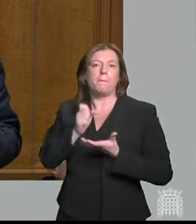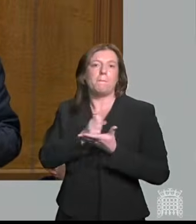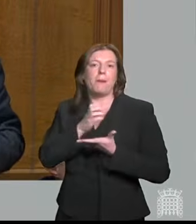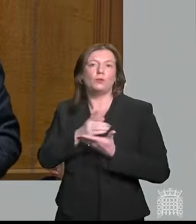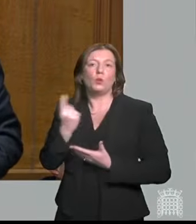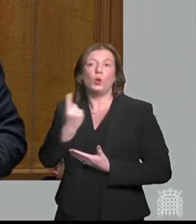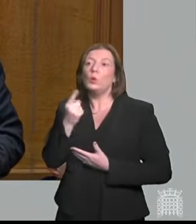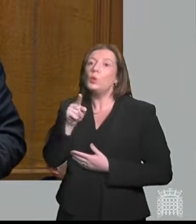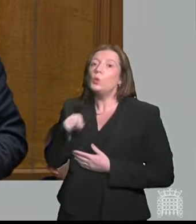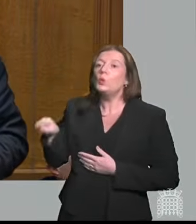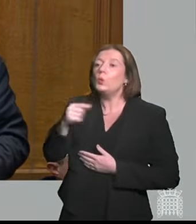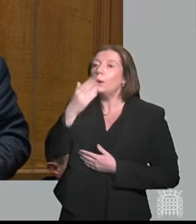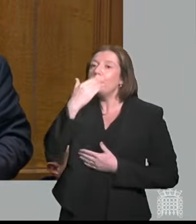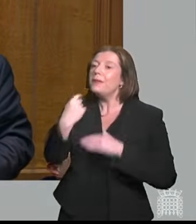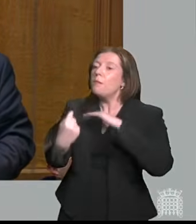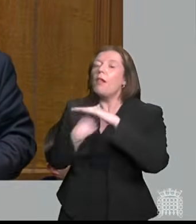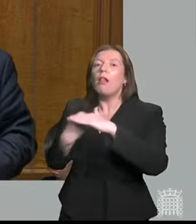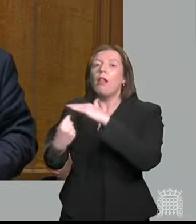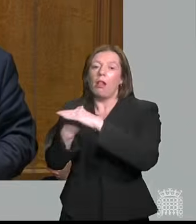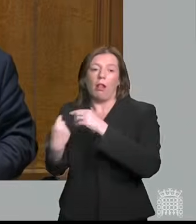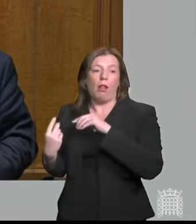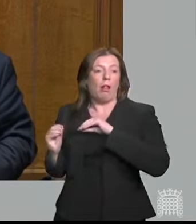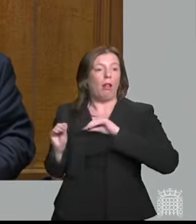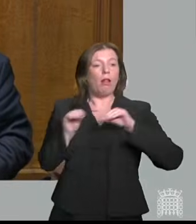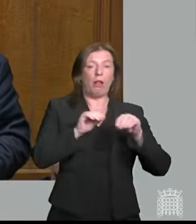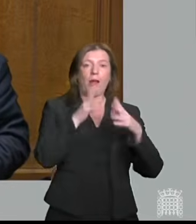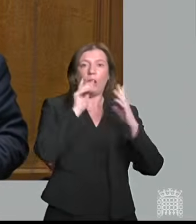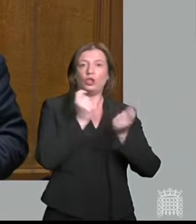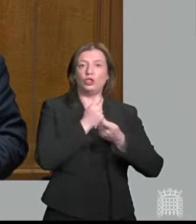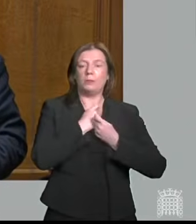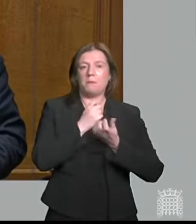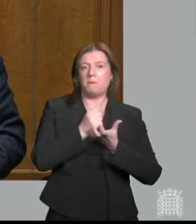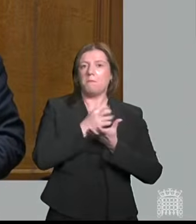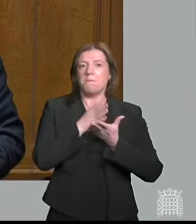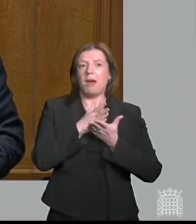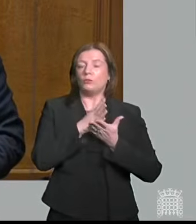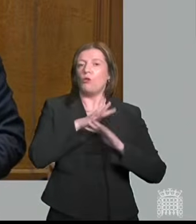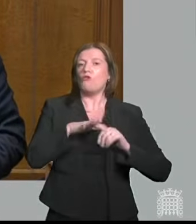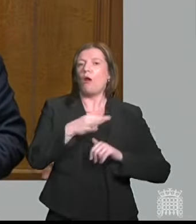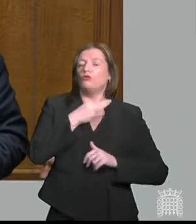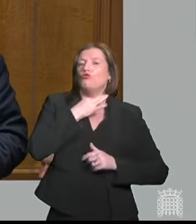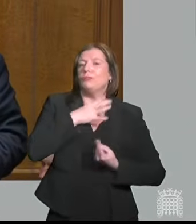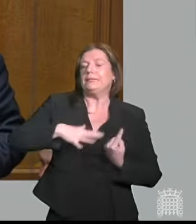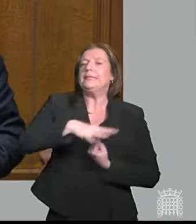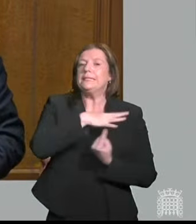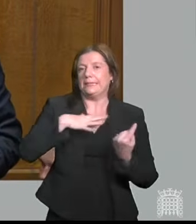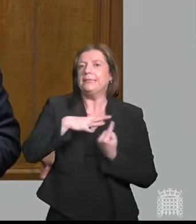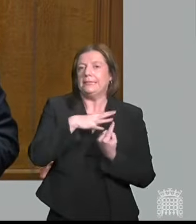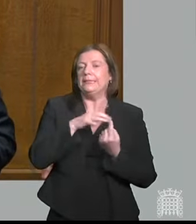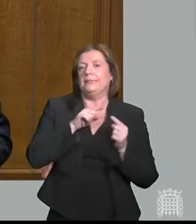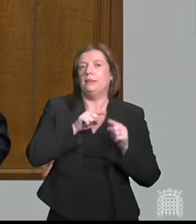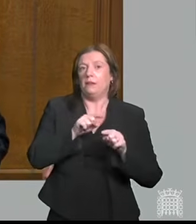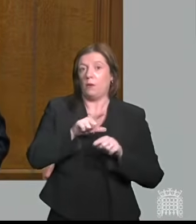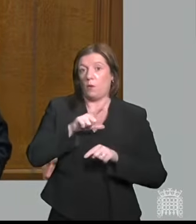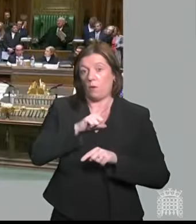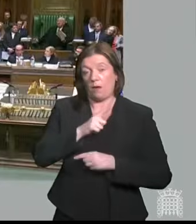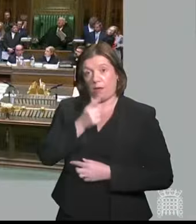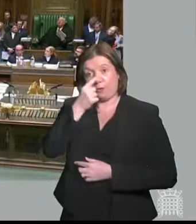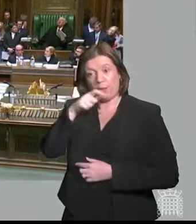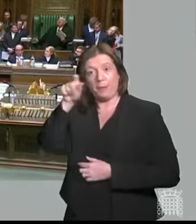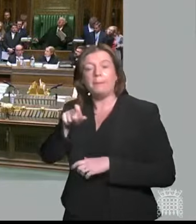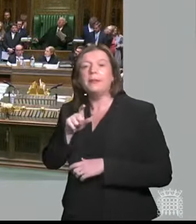refugees, legitimate refugees, coming onto Egyptian soil pose no threat to the Egyptian state and are not terrorists in